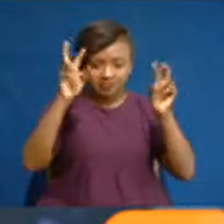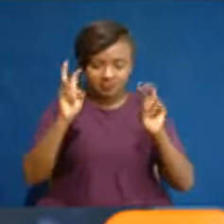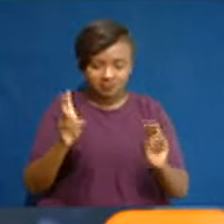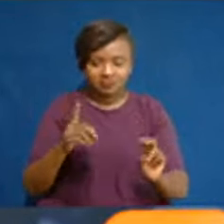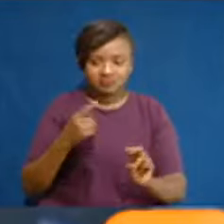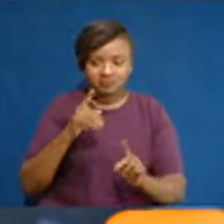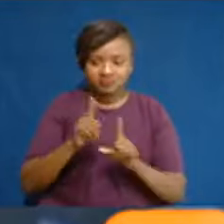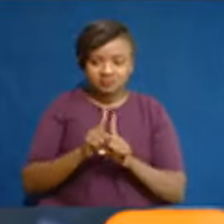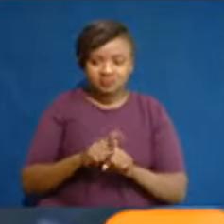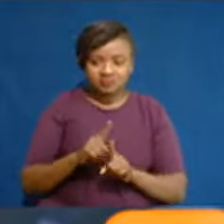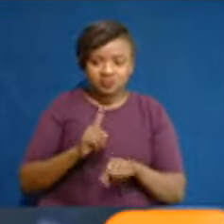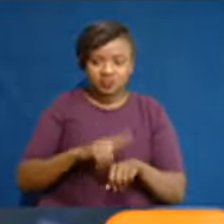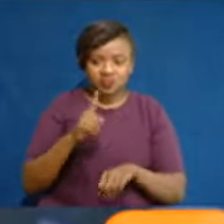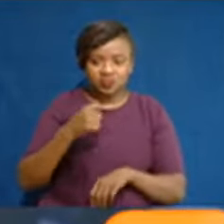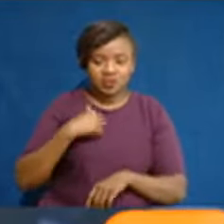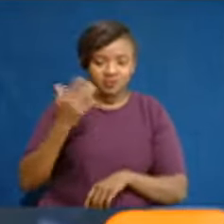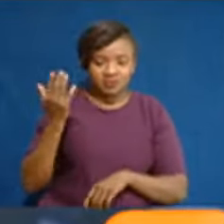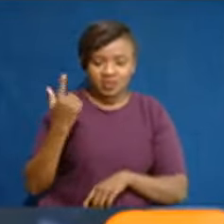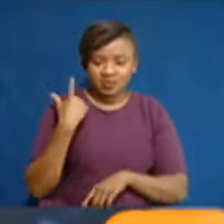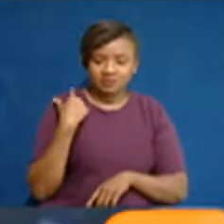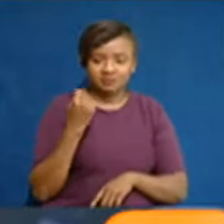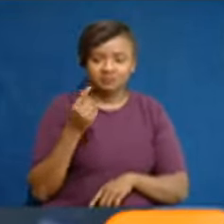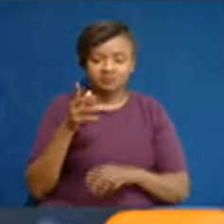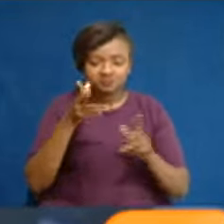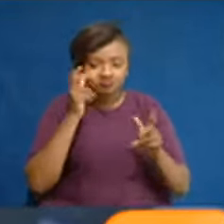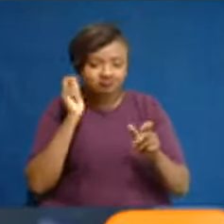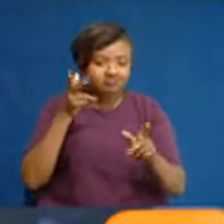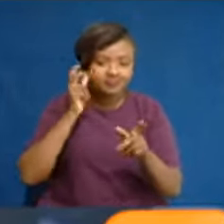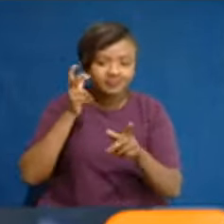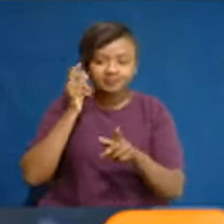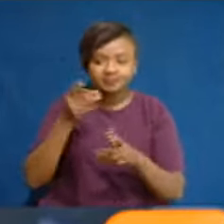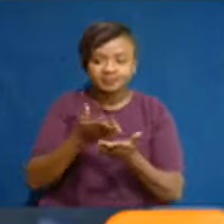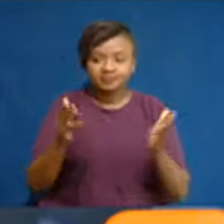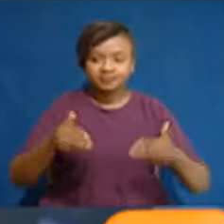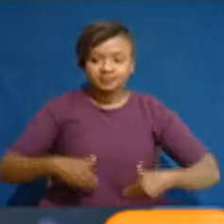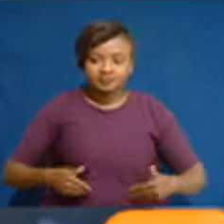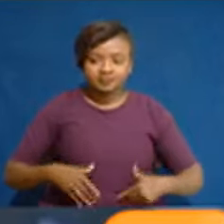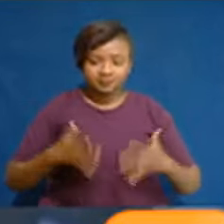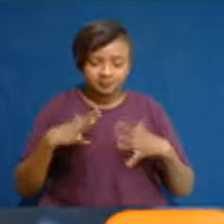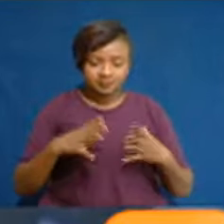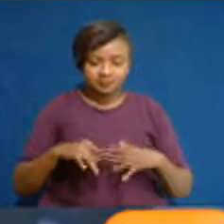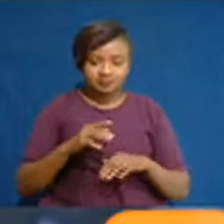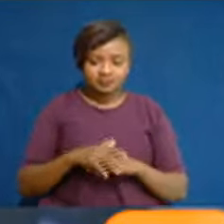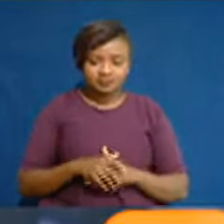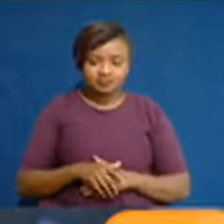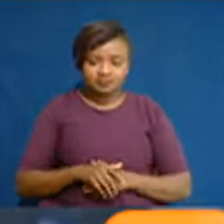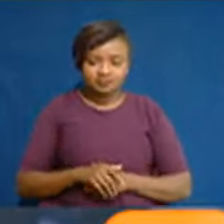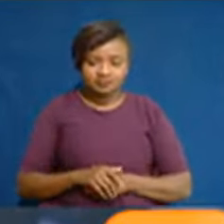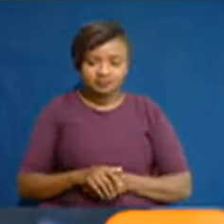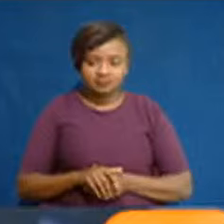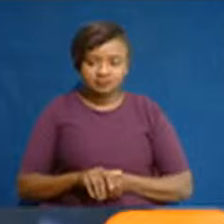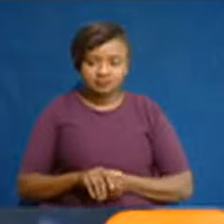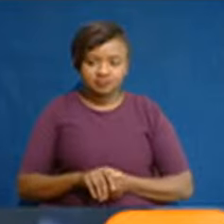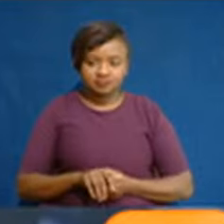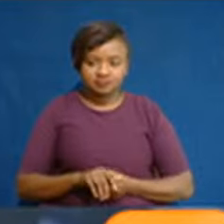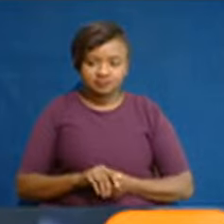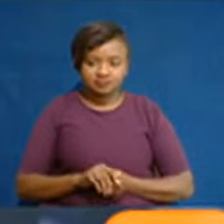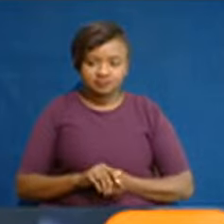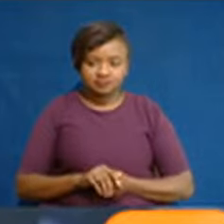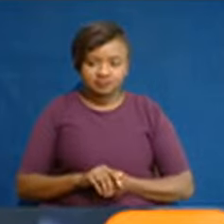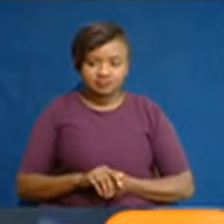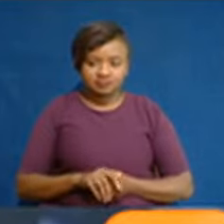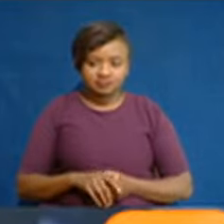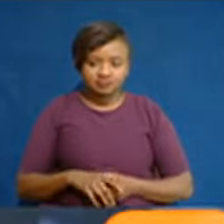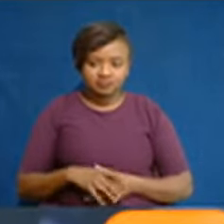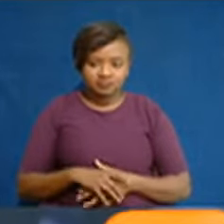was on the streets, just listening to young people when Parliament was being breached, two